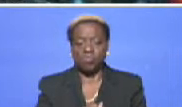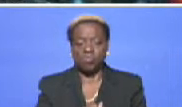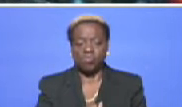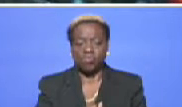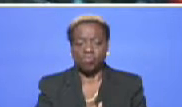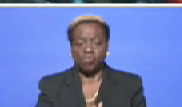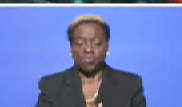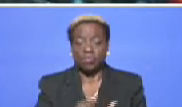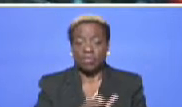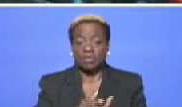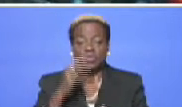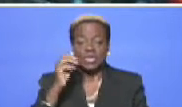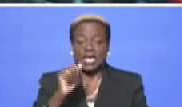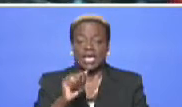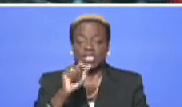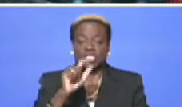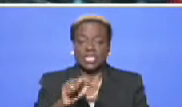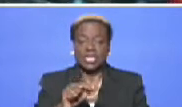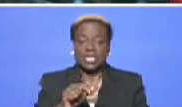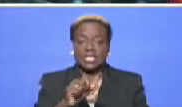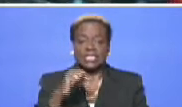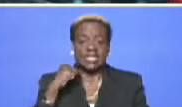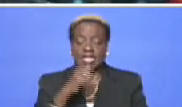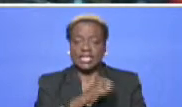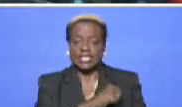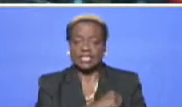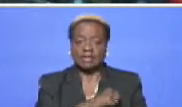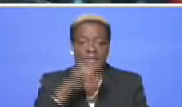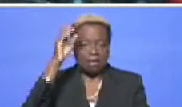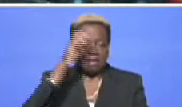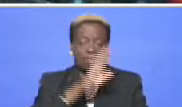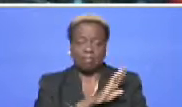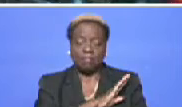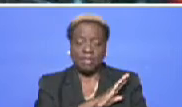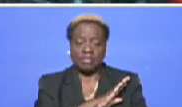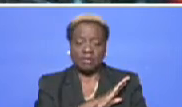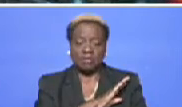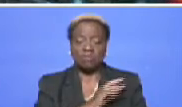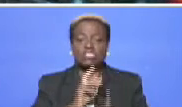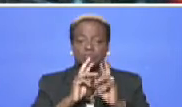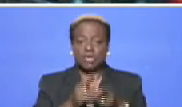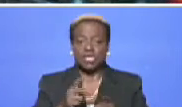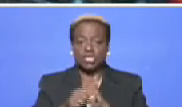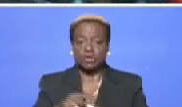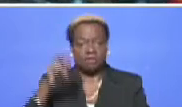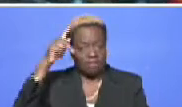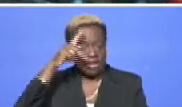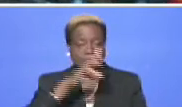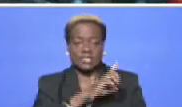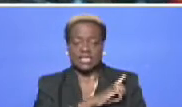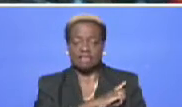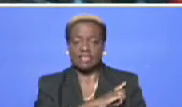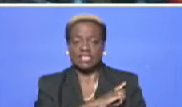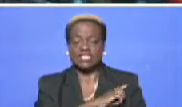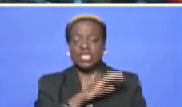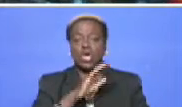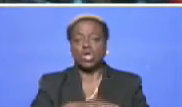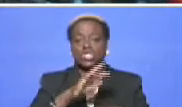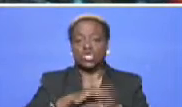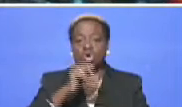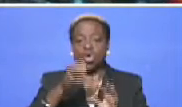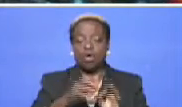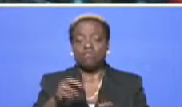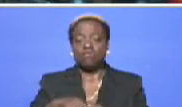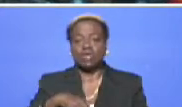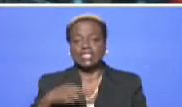Well, that was the Attorney General, Senator the Honorable Carl Bethel, responding to opposition leader Philip Davis on his call for